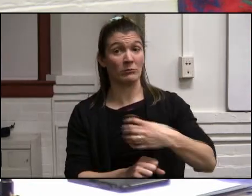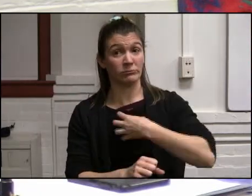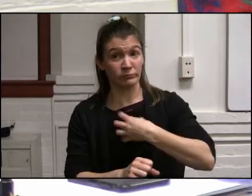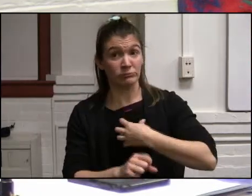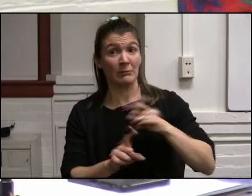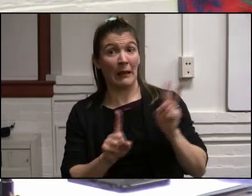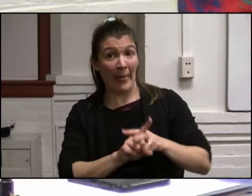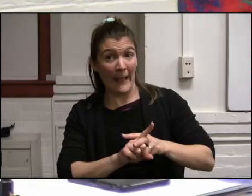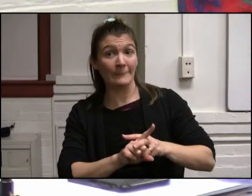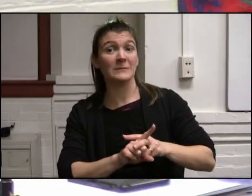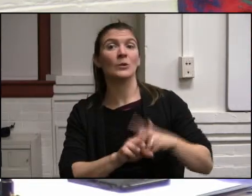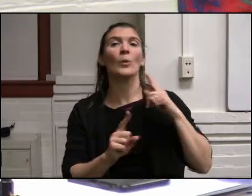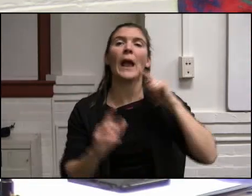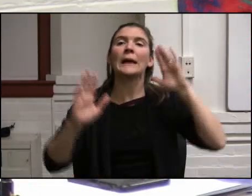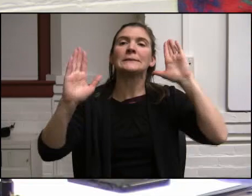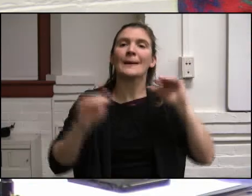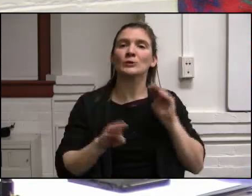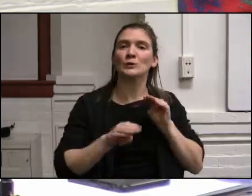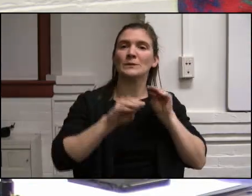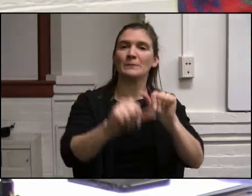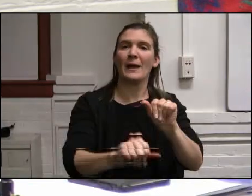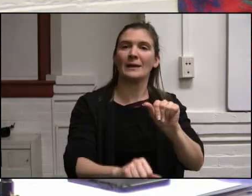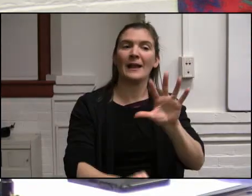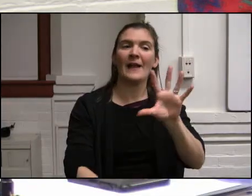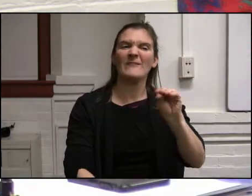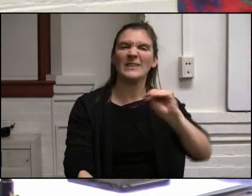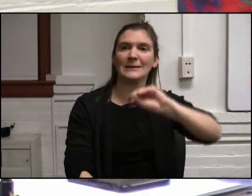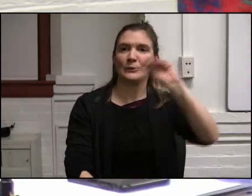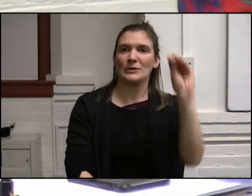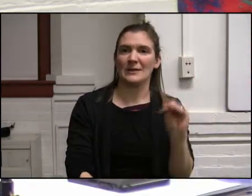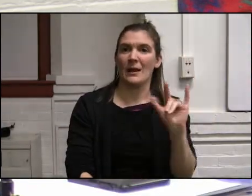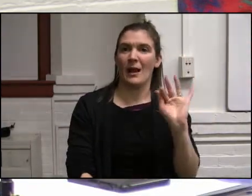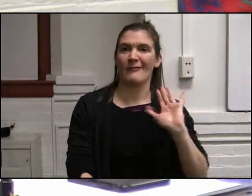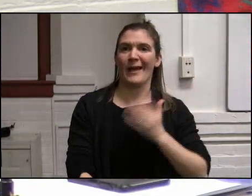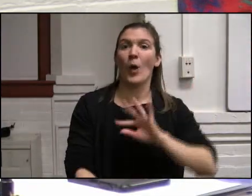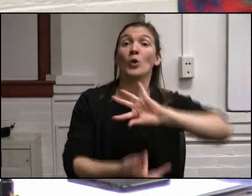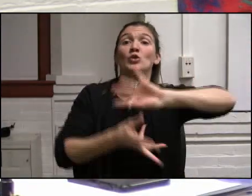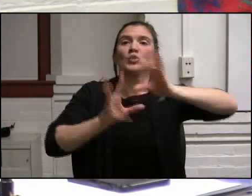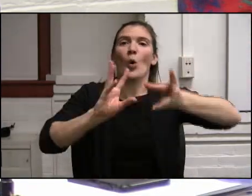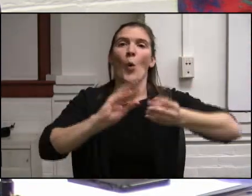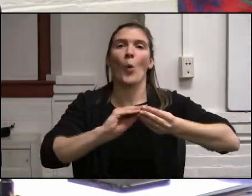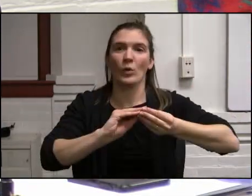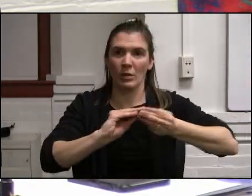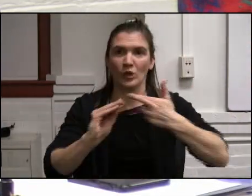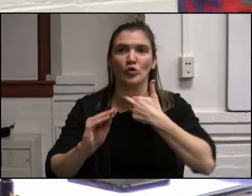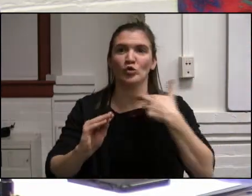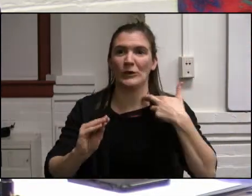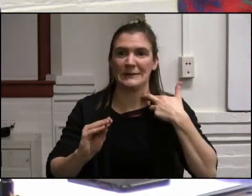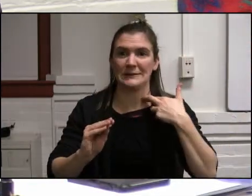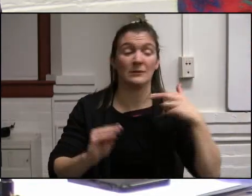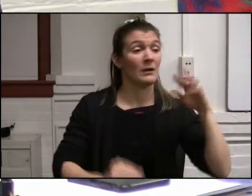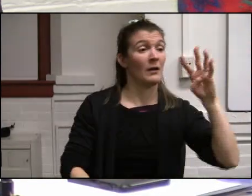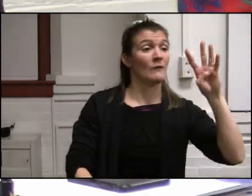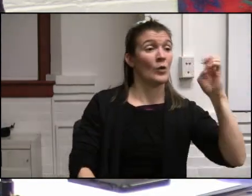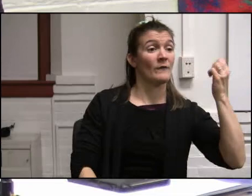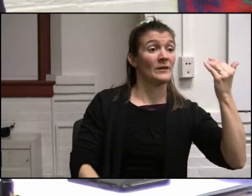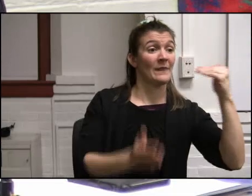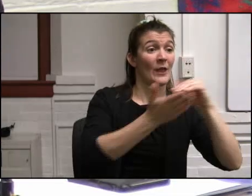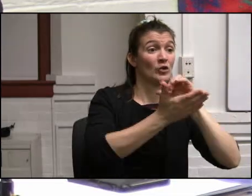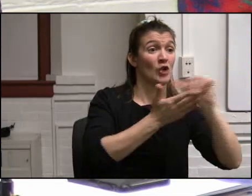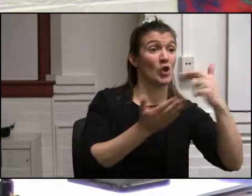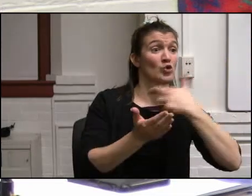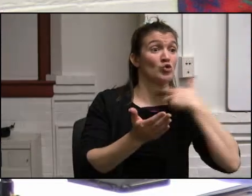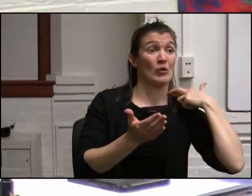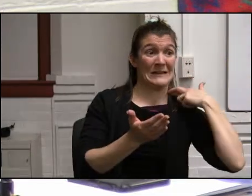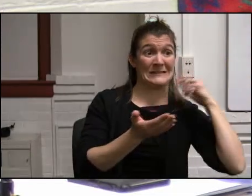forecast that we should expect to spend 50% of our total exposure. And our total exposure is